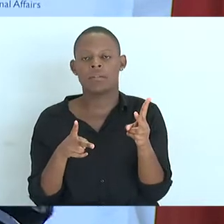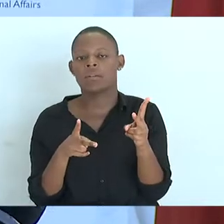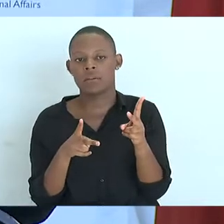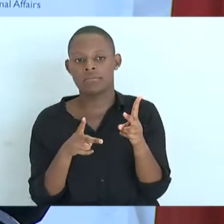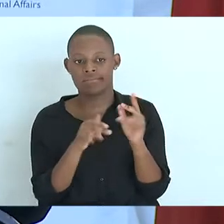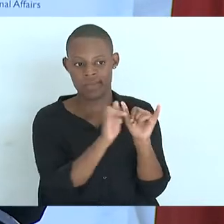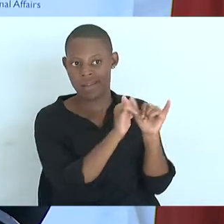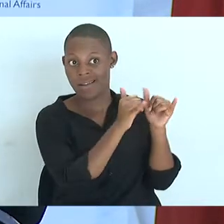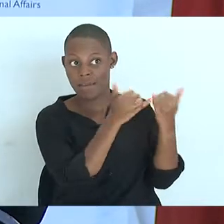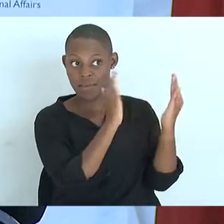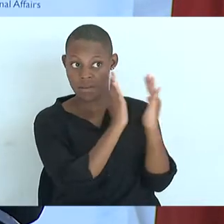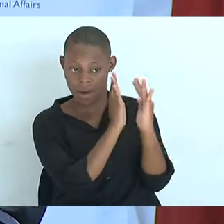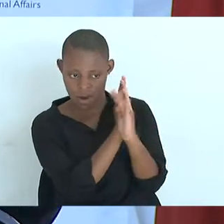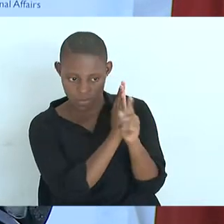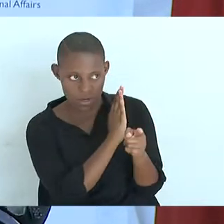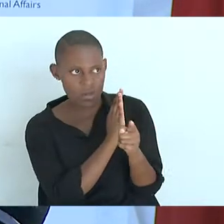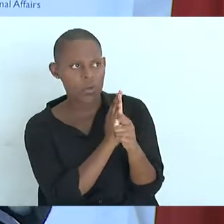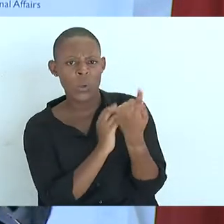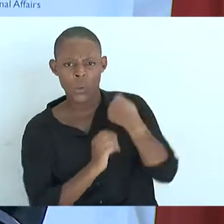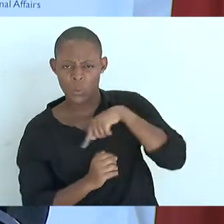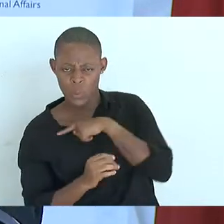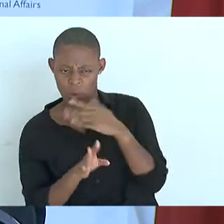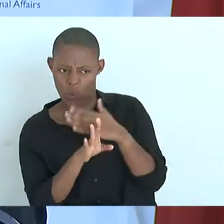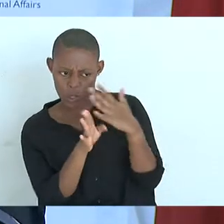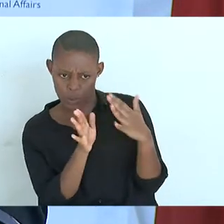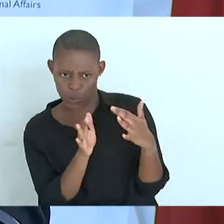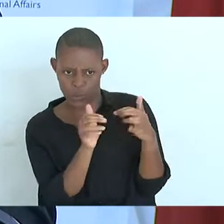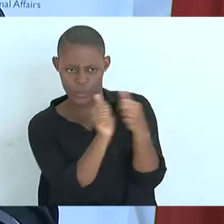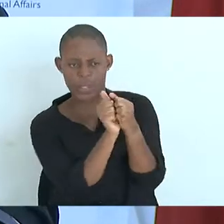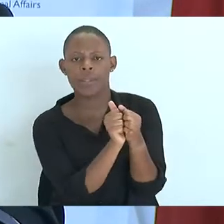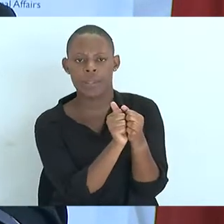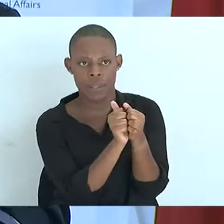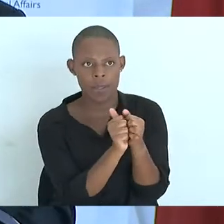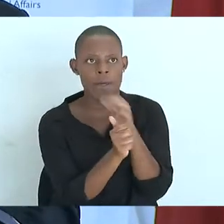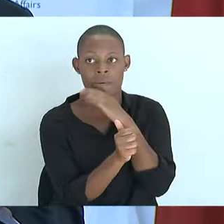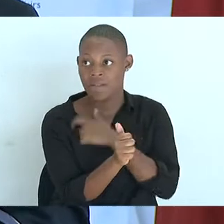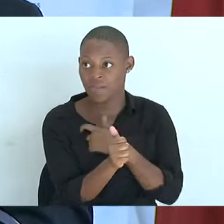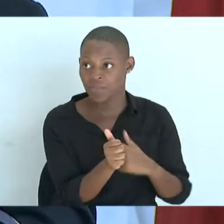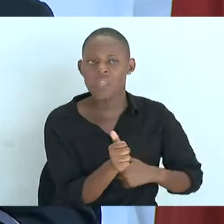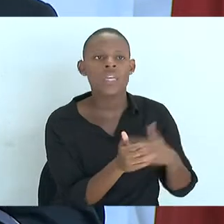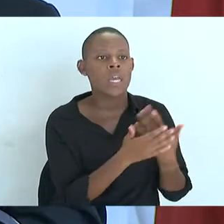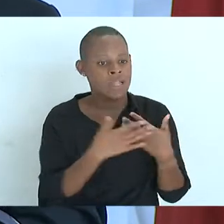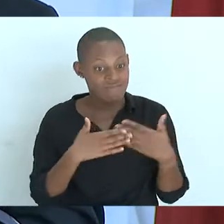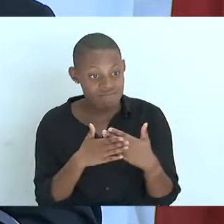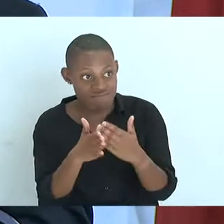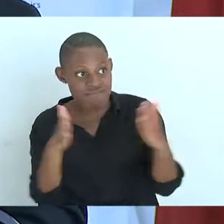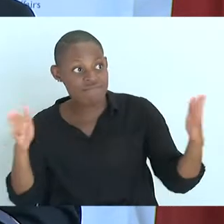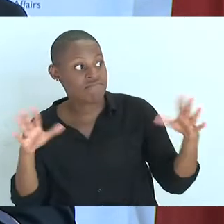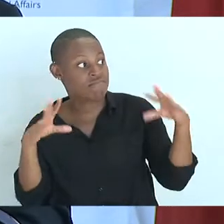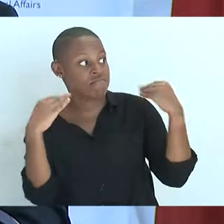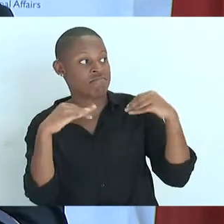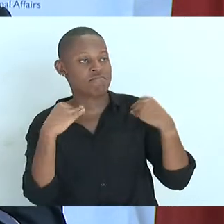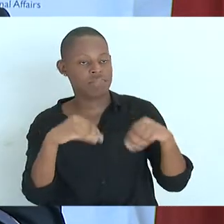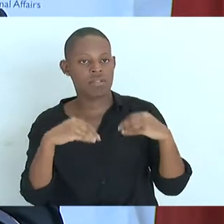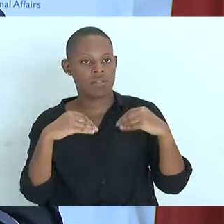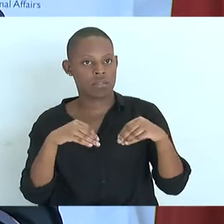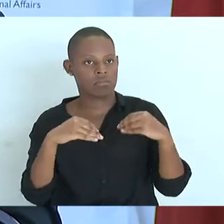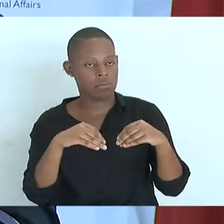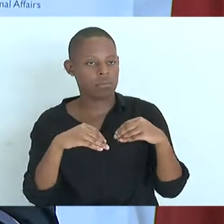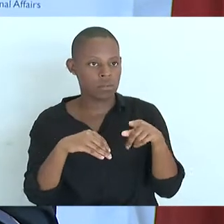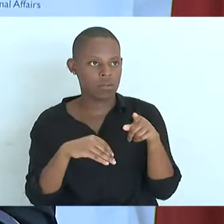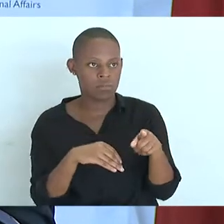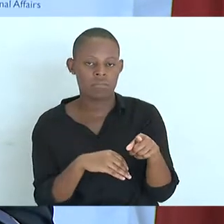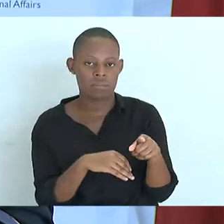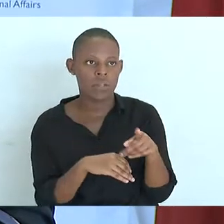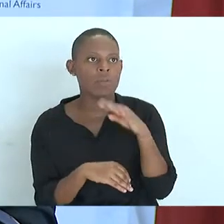with them to launch, and the Premier has been at the front line of launching those big business initiatives. So we'll have to